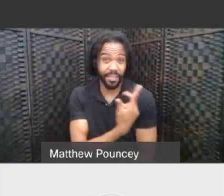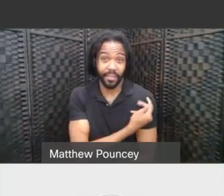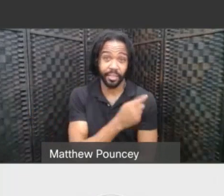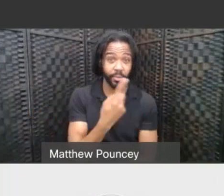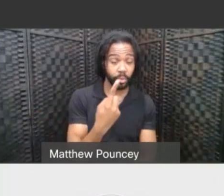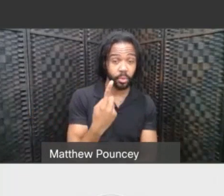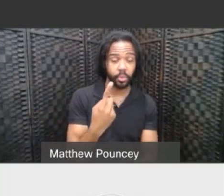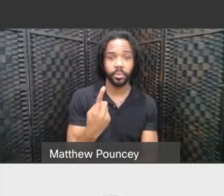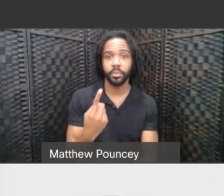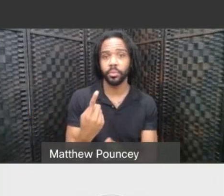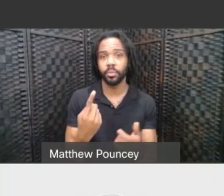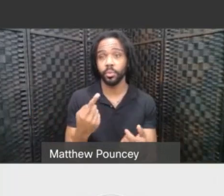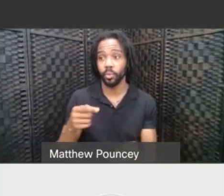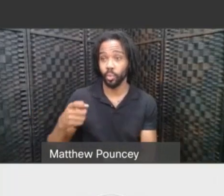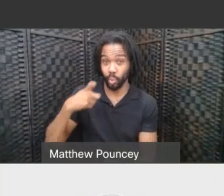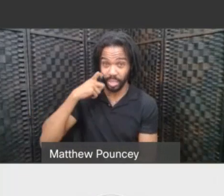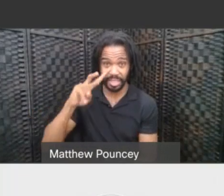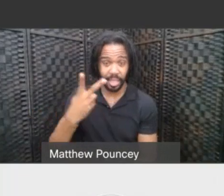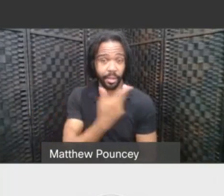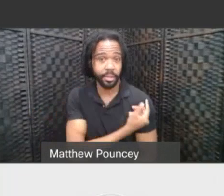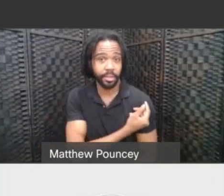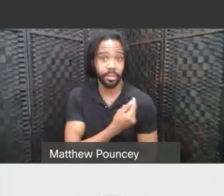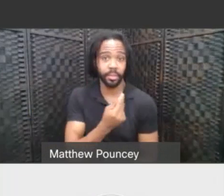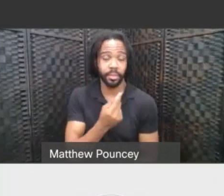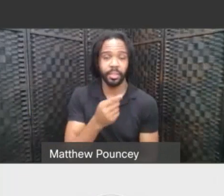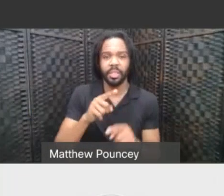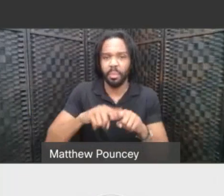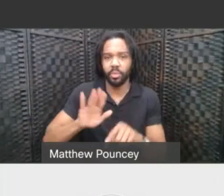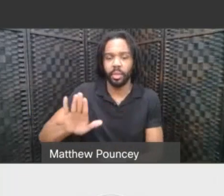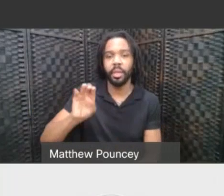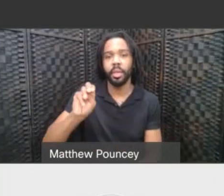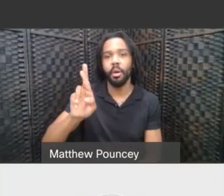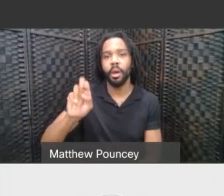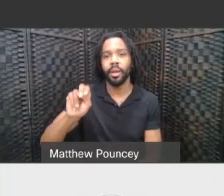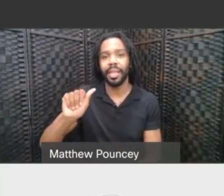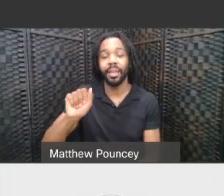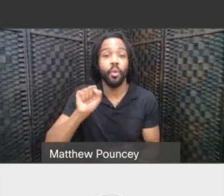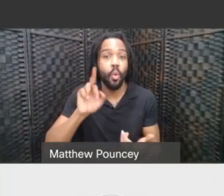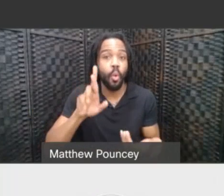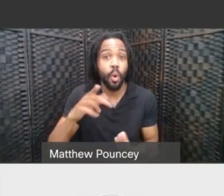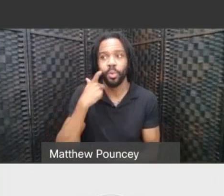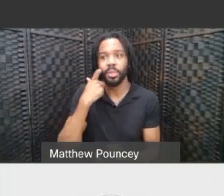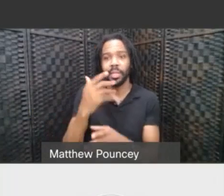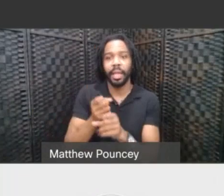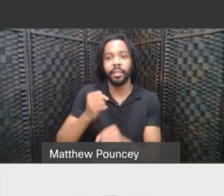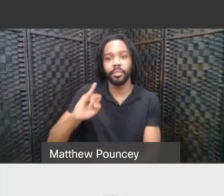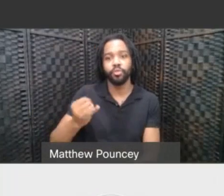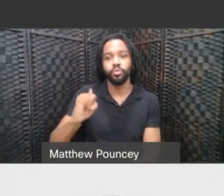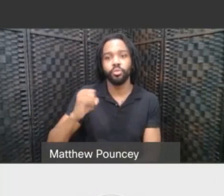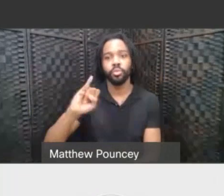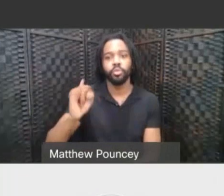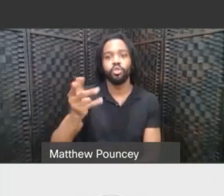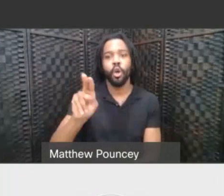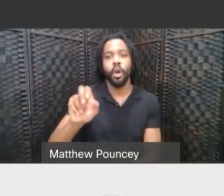that whether they've recently gotten two doses of the mRNA or very recently gotten the Johnson & Johnson, or if they were due